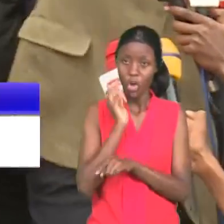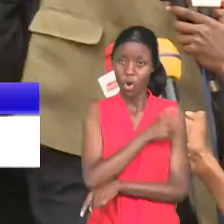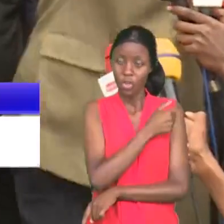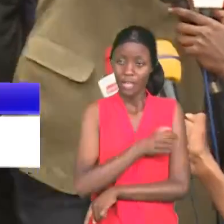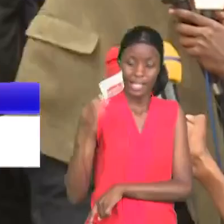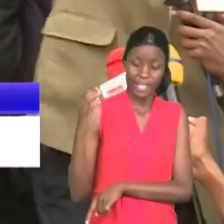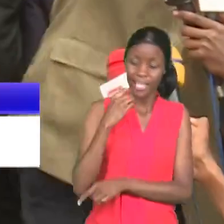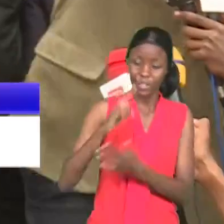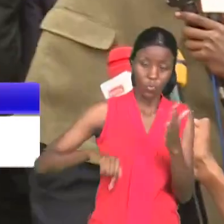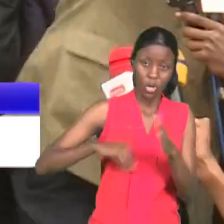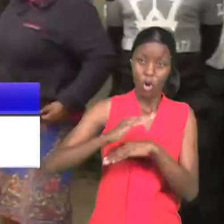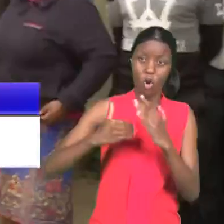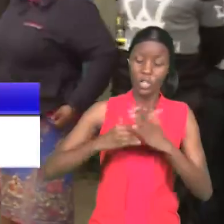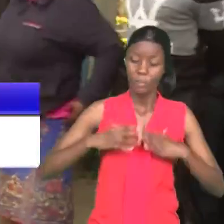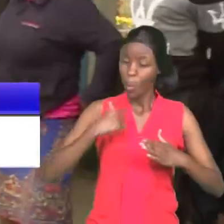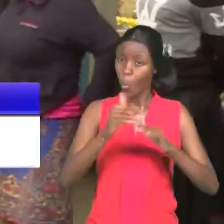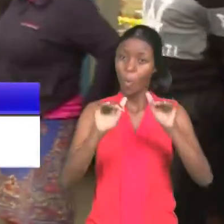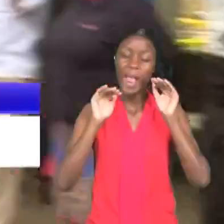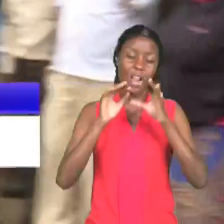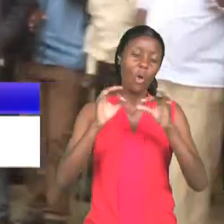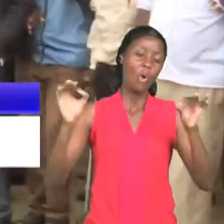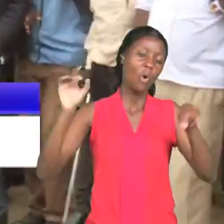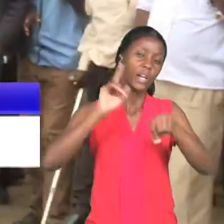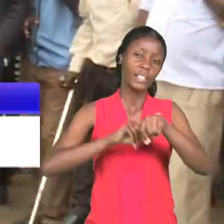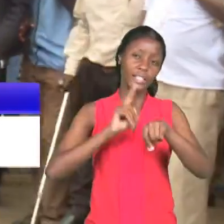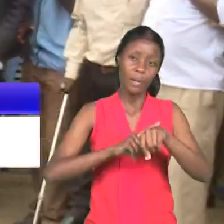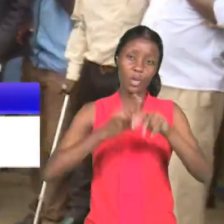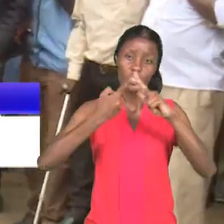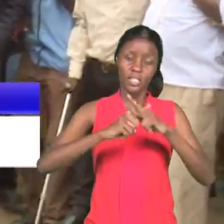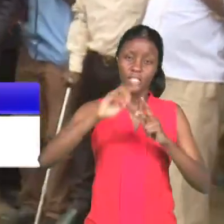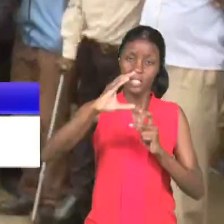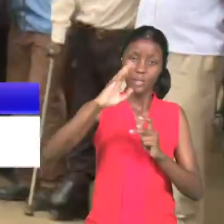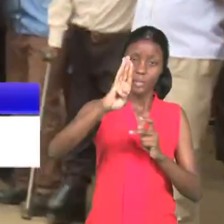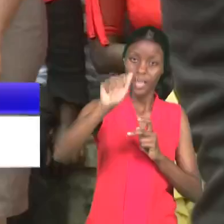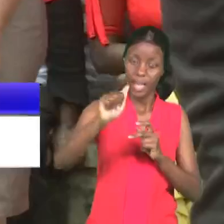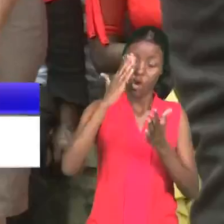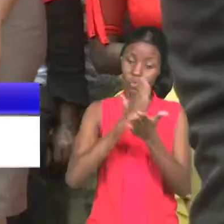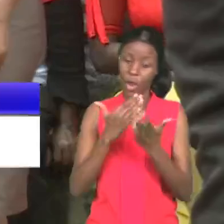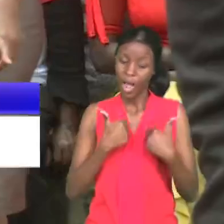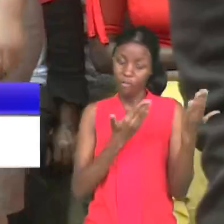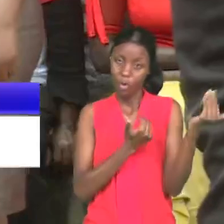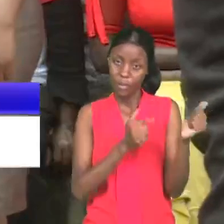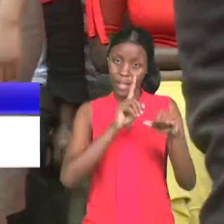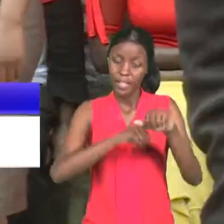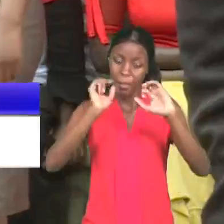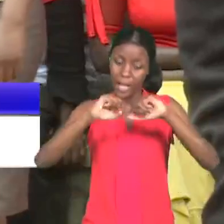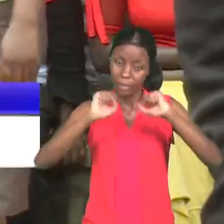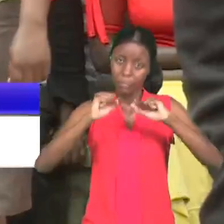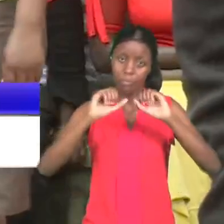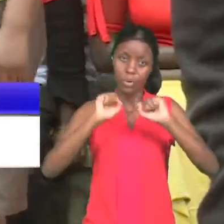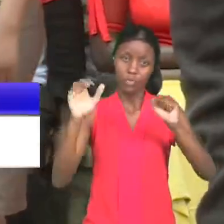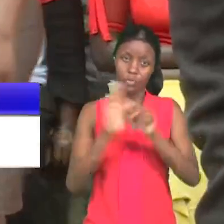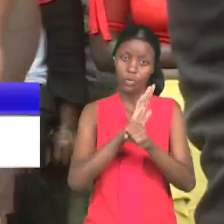the opinion that though they have waited for too long for implementation of the CBA, there is a light at the end of the tunnel with the agreement to be fulfilled in the